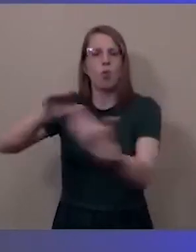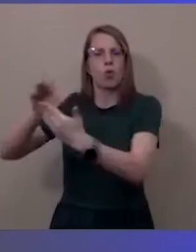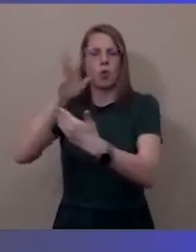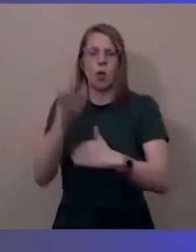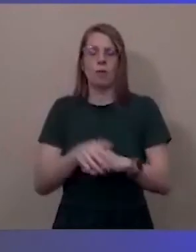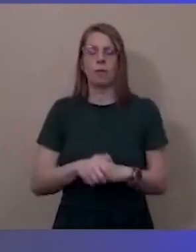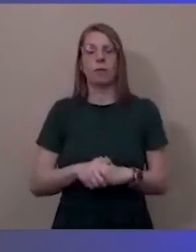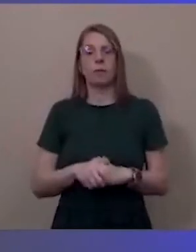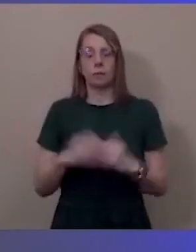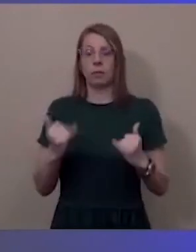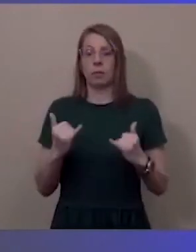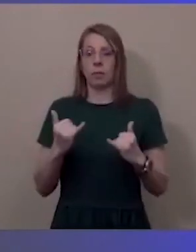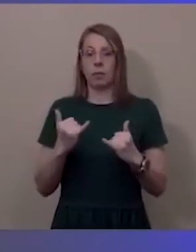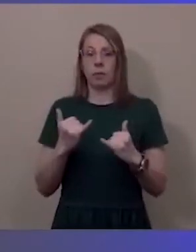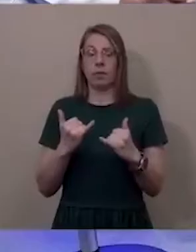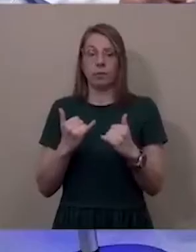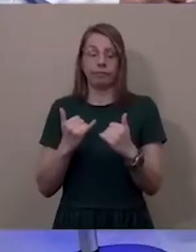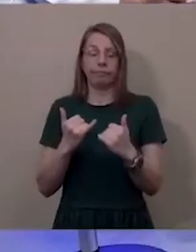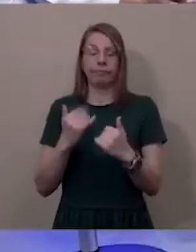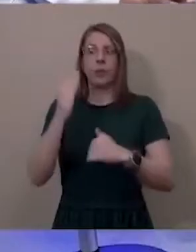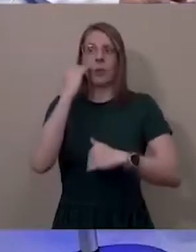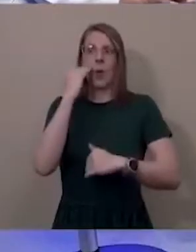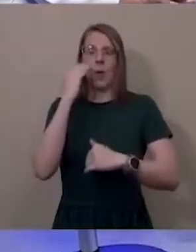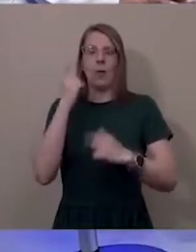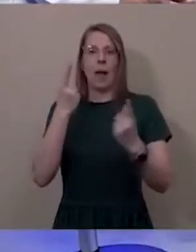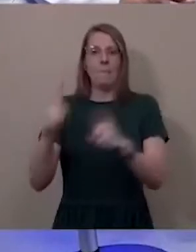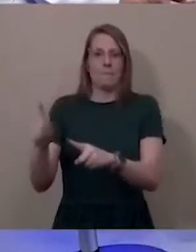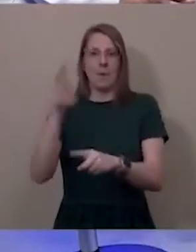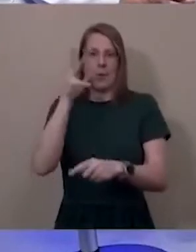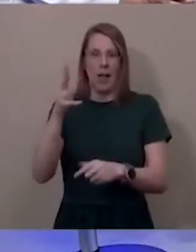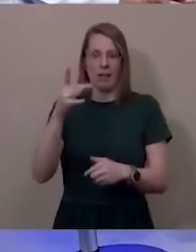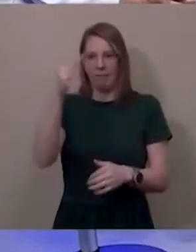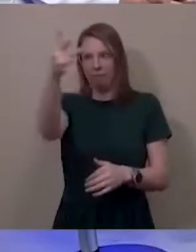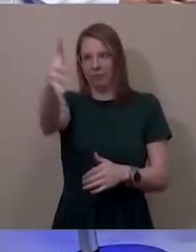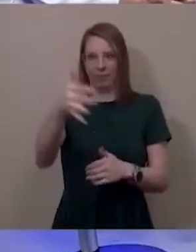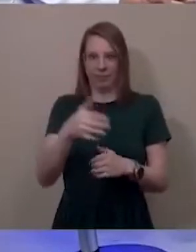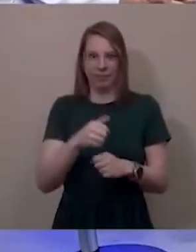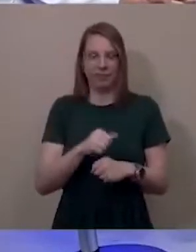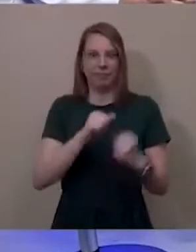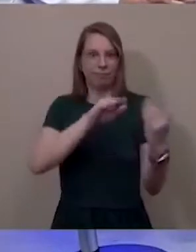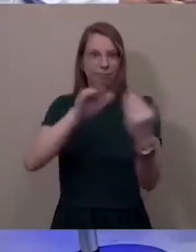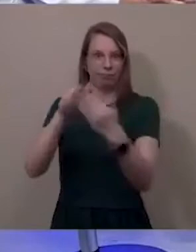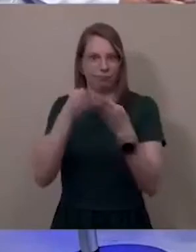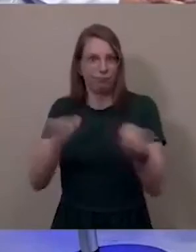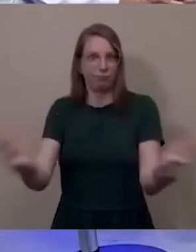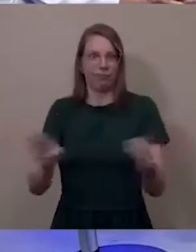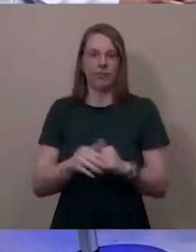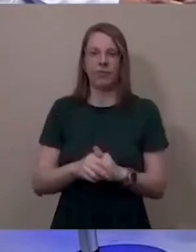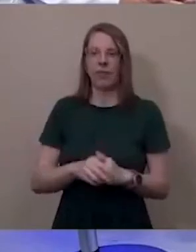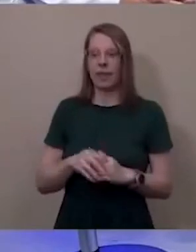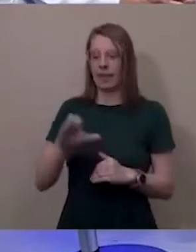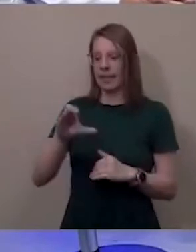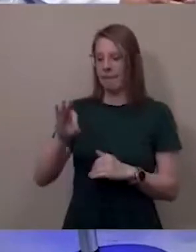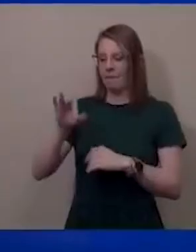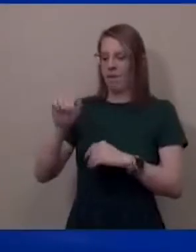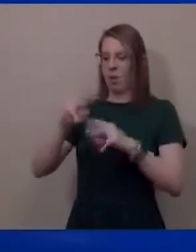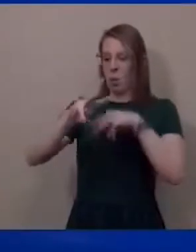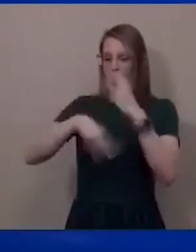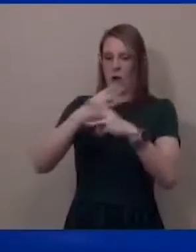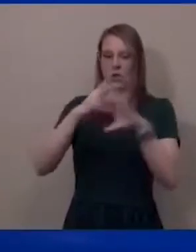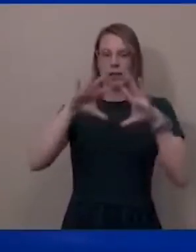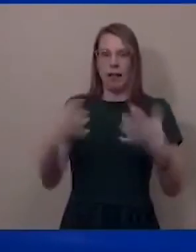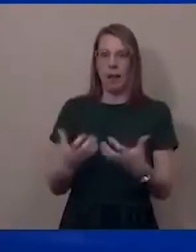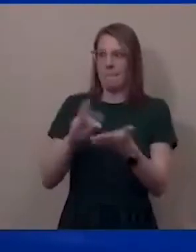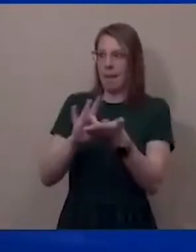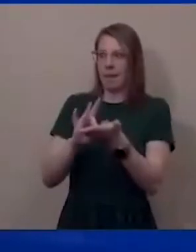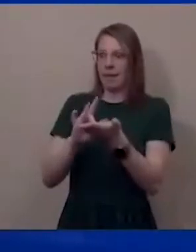of that day coming. Yeah, I remember having been in CF world for so many years that when you finally get some drugs, you're just so happy